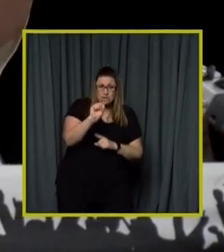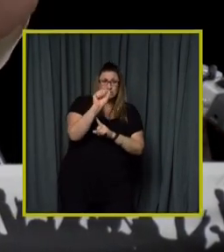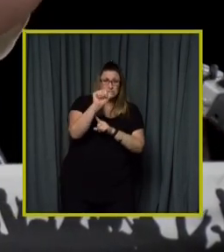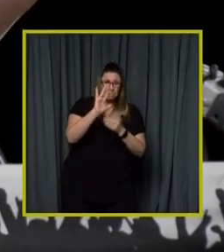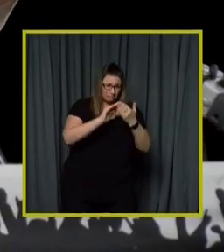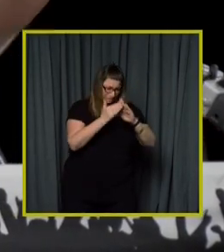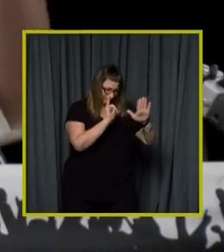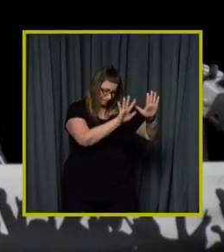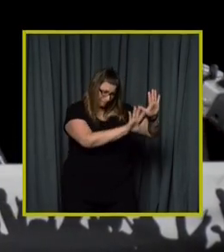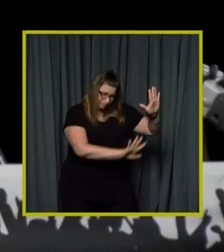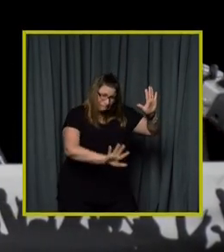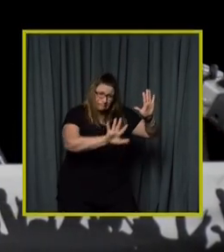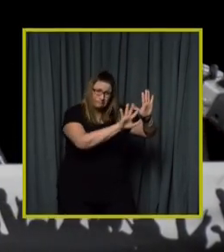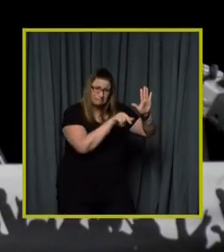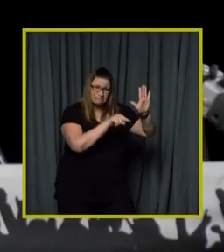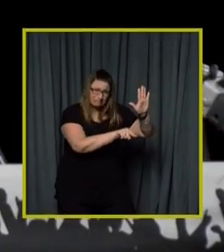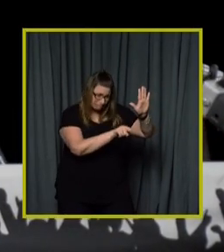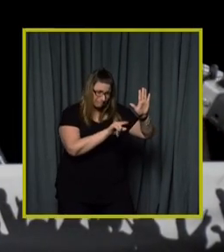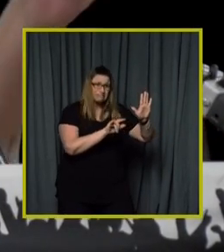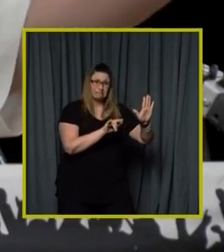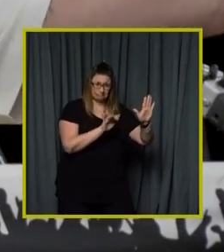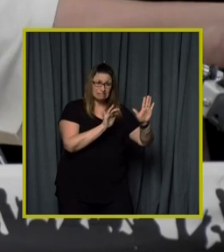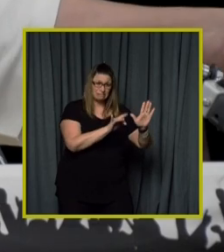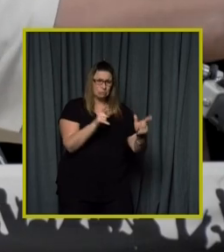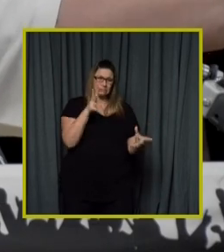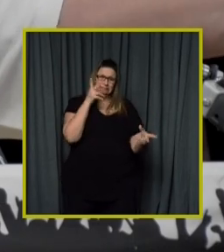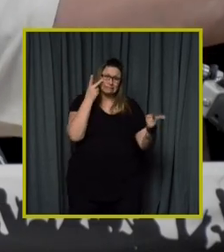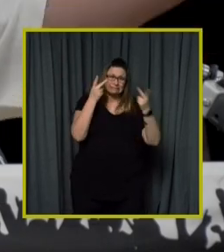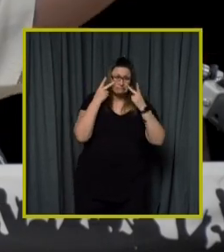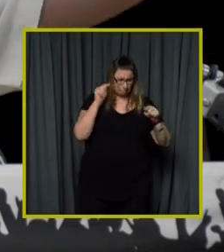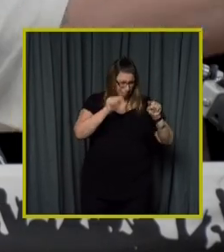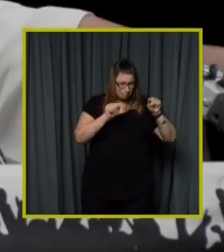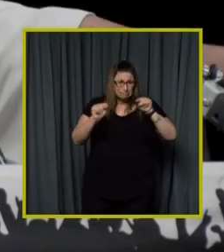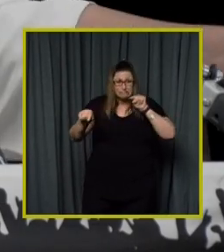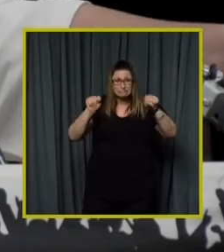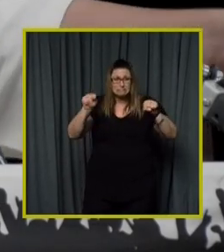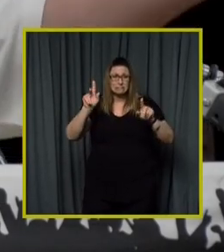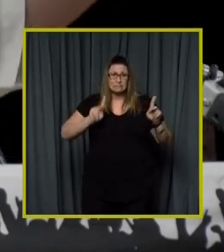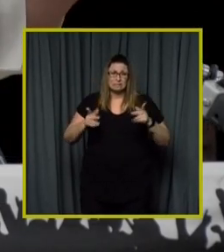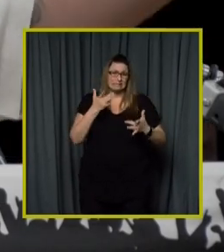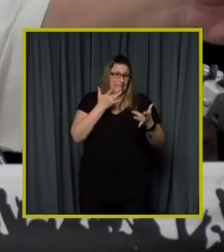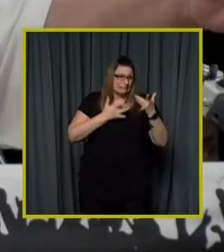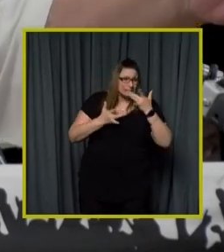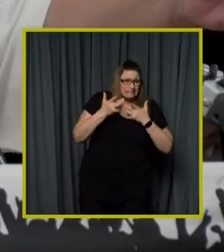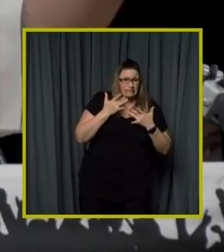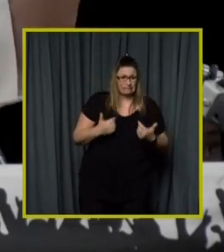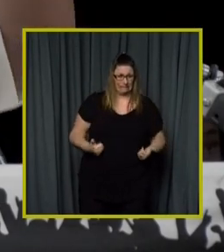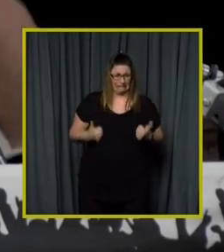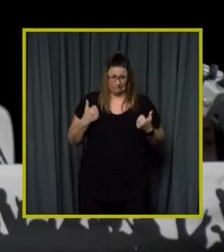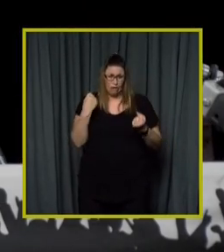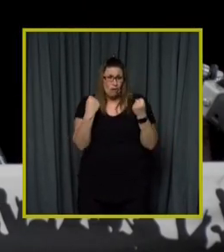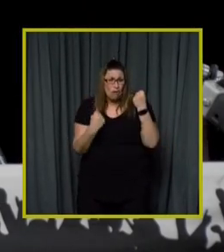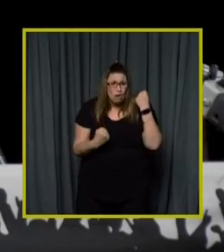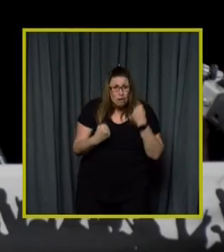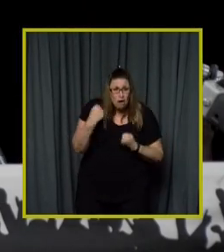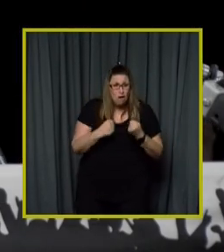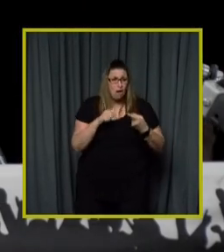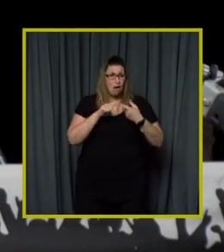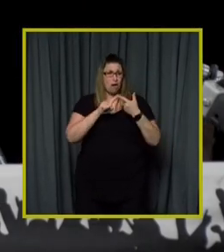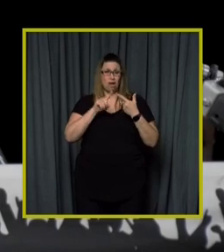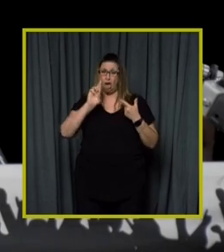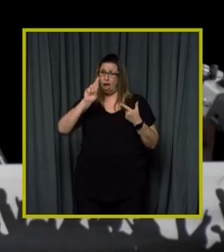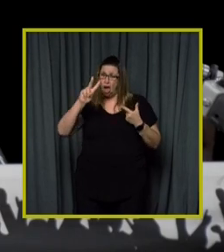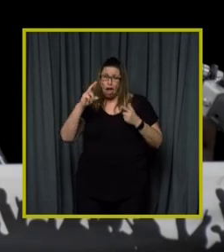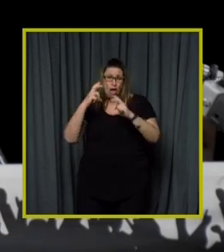you can see it all up and down the state. People encamped in the streets, living in their cars, in RVs, in garages. It's a